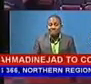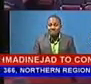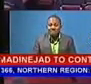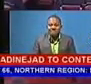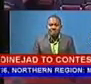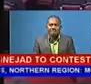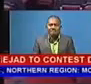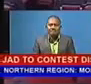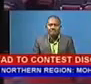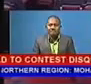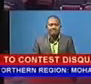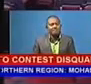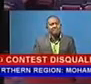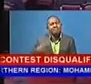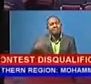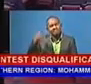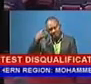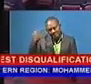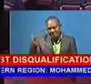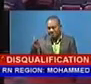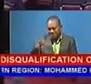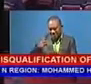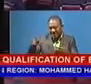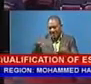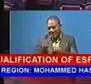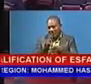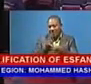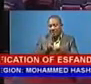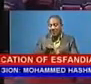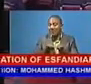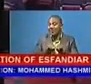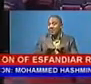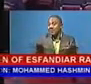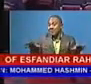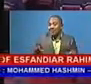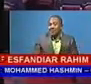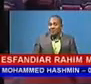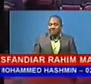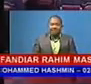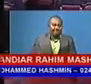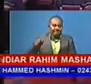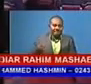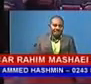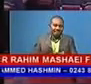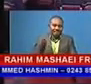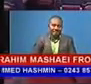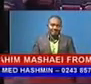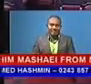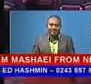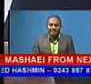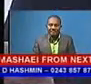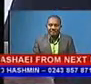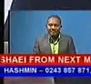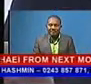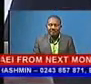I thought that our list will complement the exhibit in showing clearly. And nothing will be lost if